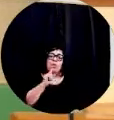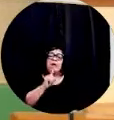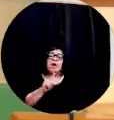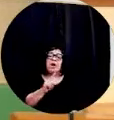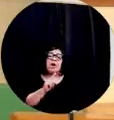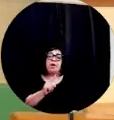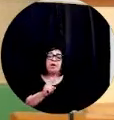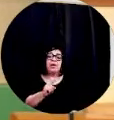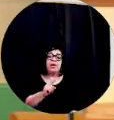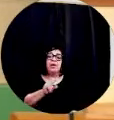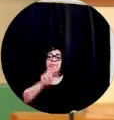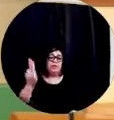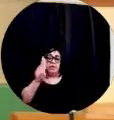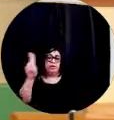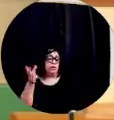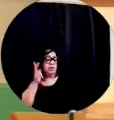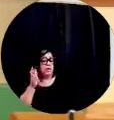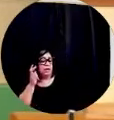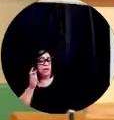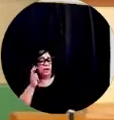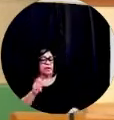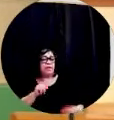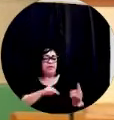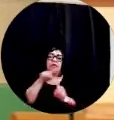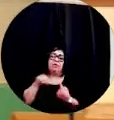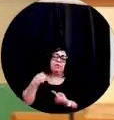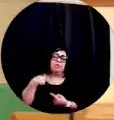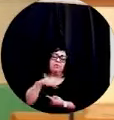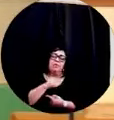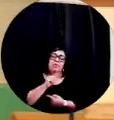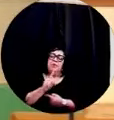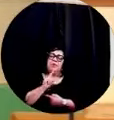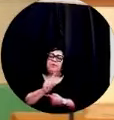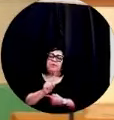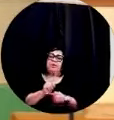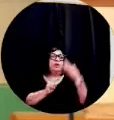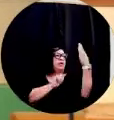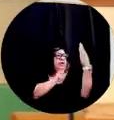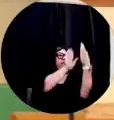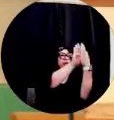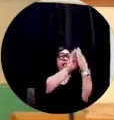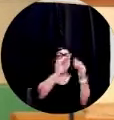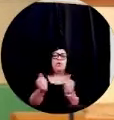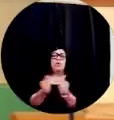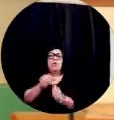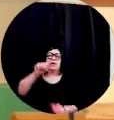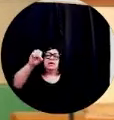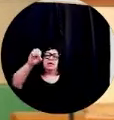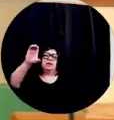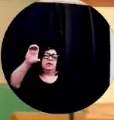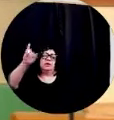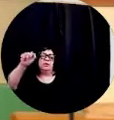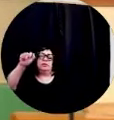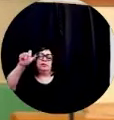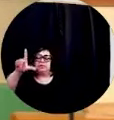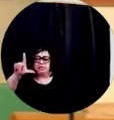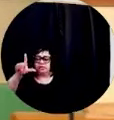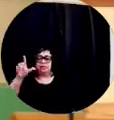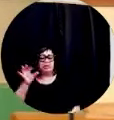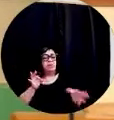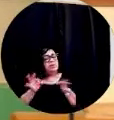hearing when we're faced with social injustice and systemic racism,